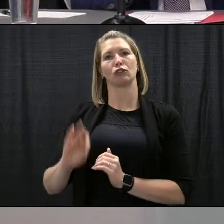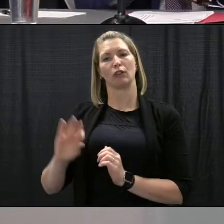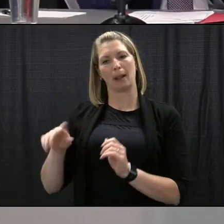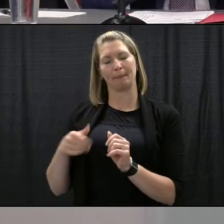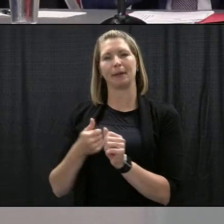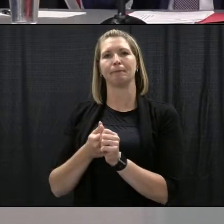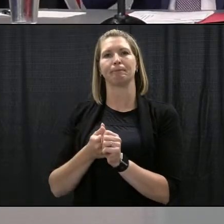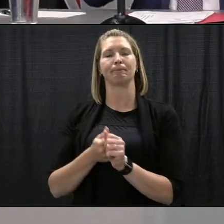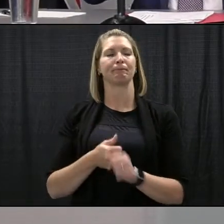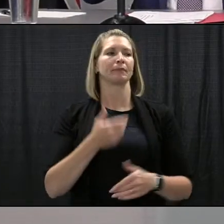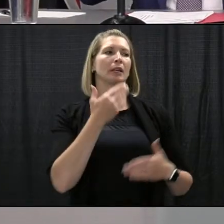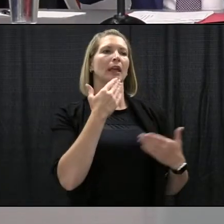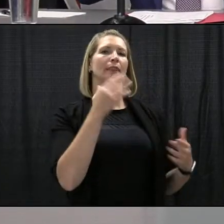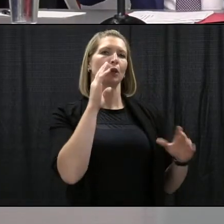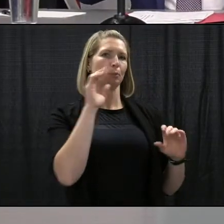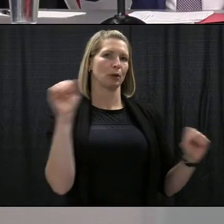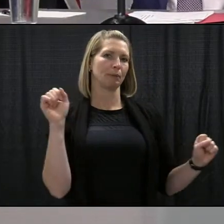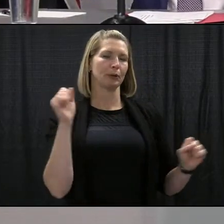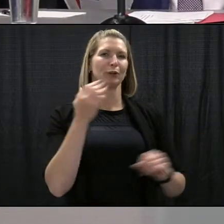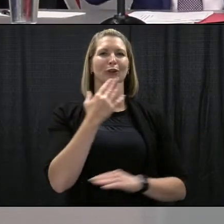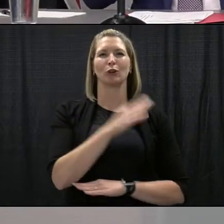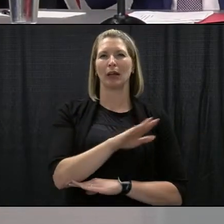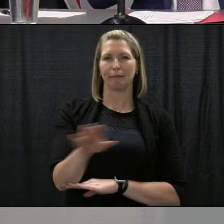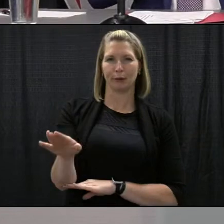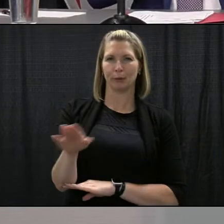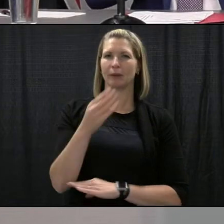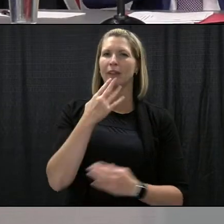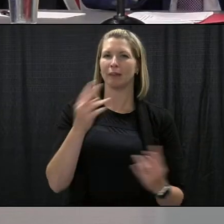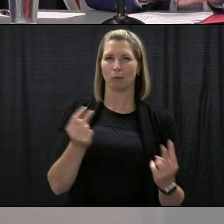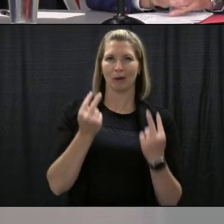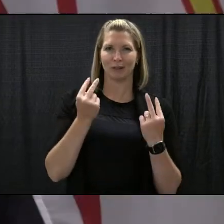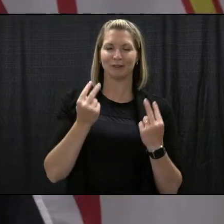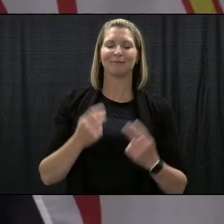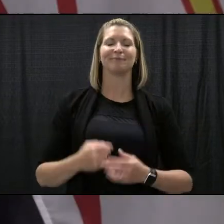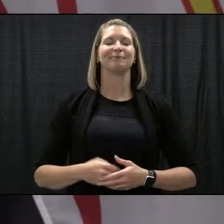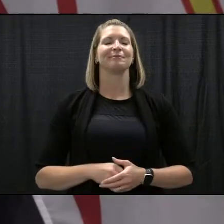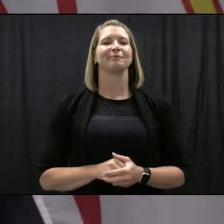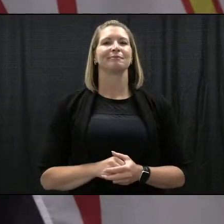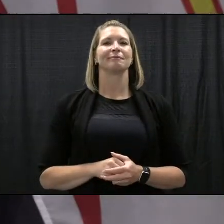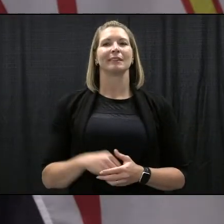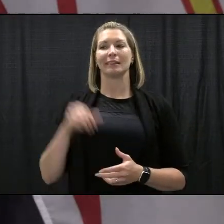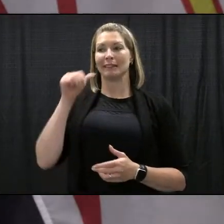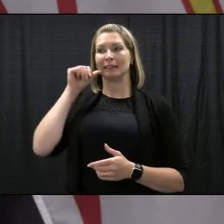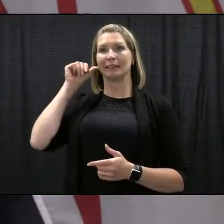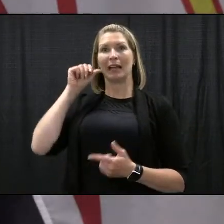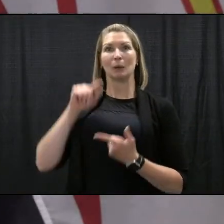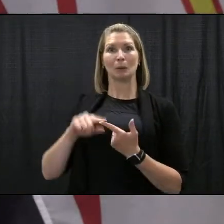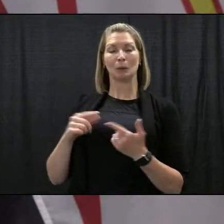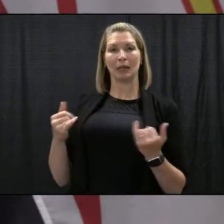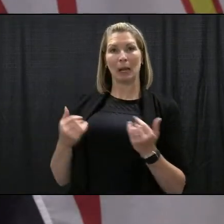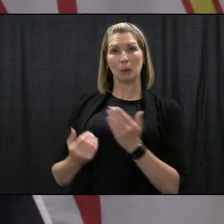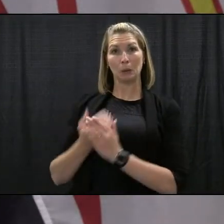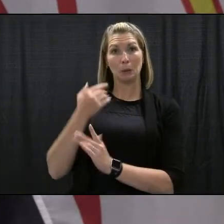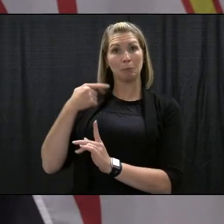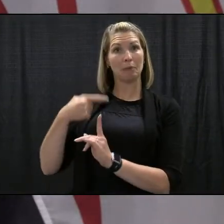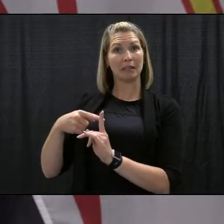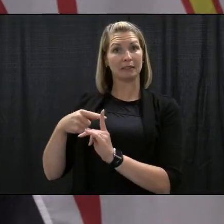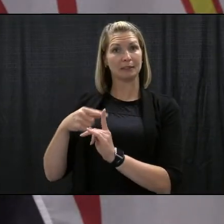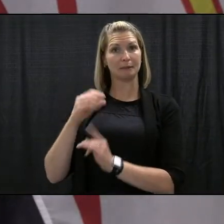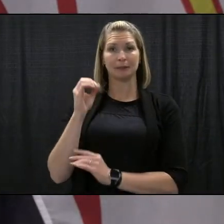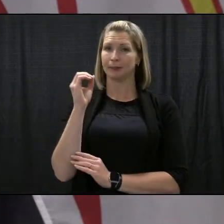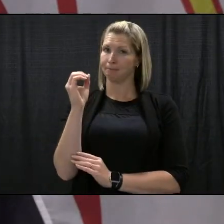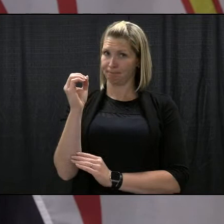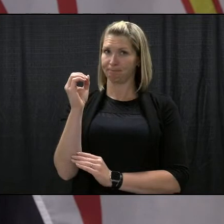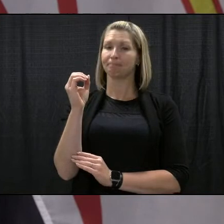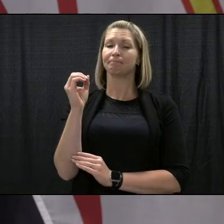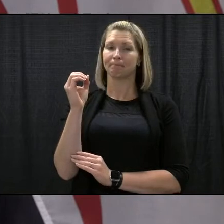Thank you, Premier. Good afternoon, everyone, and thanks for joining us. Since media yesterday, we have no new confirmed cases